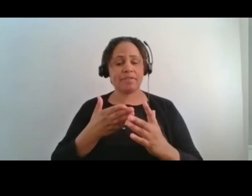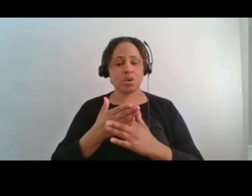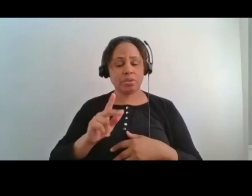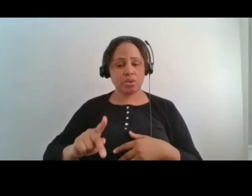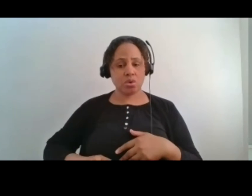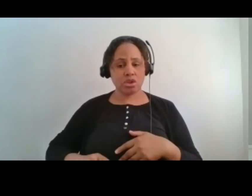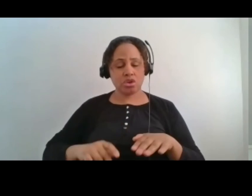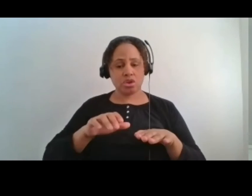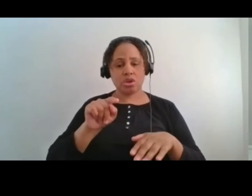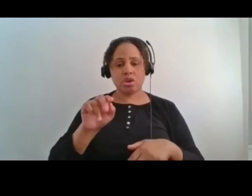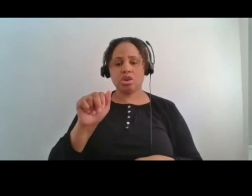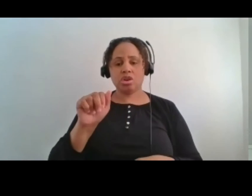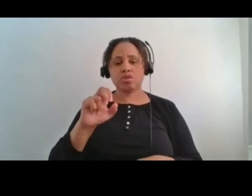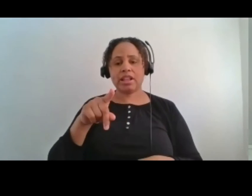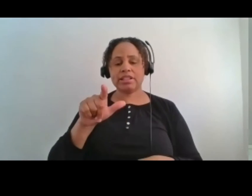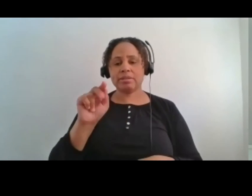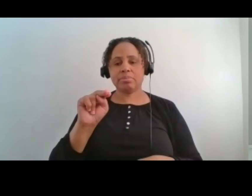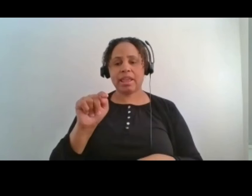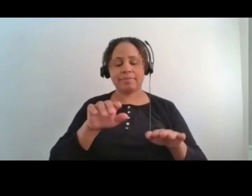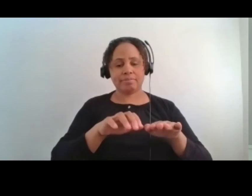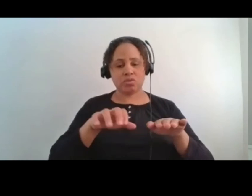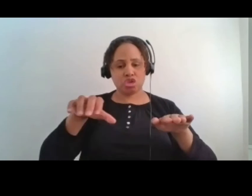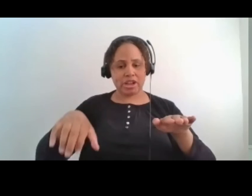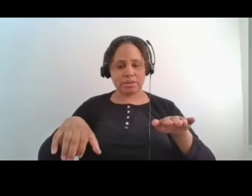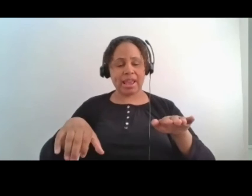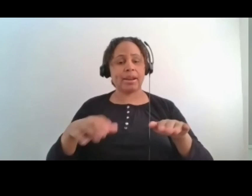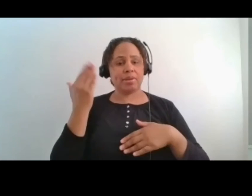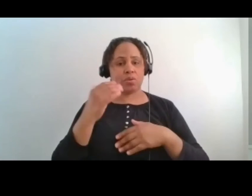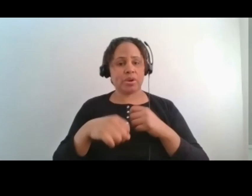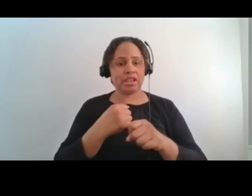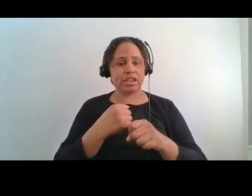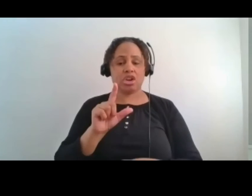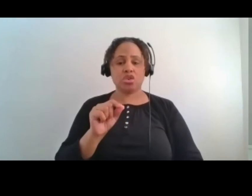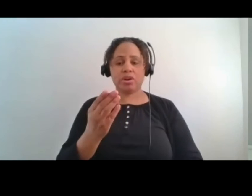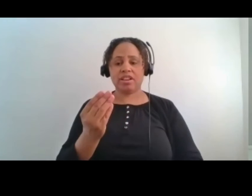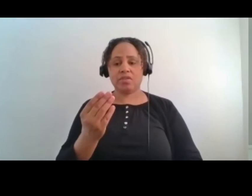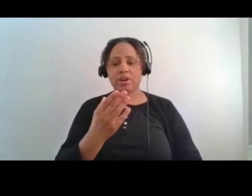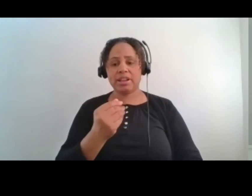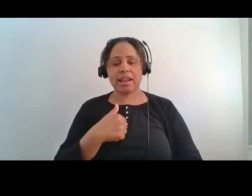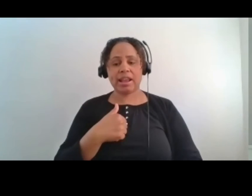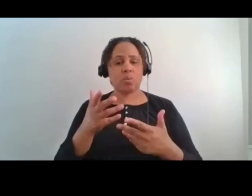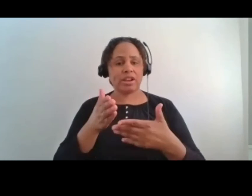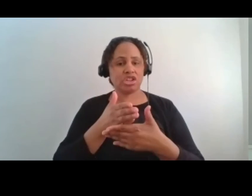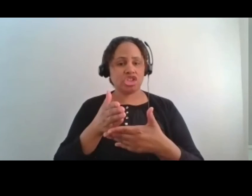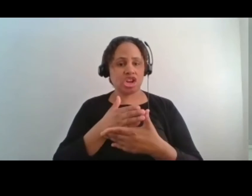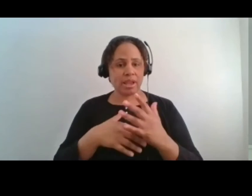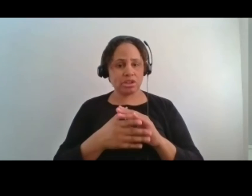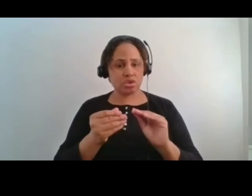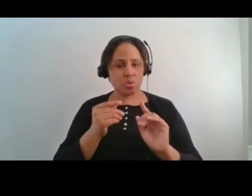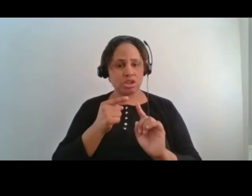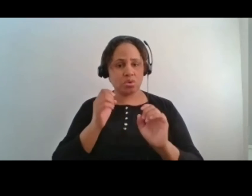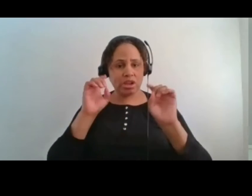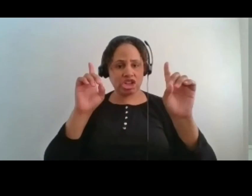in 2014, and I would like to share my story to educate our community.